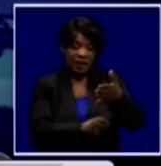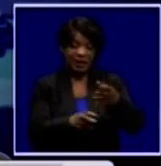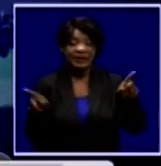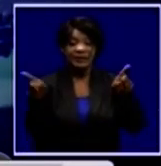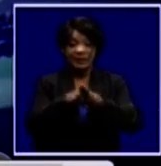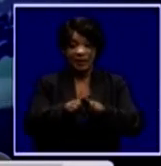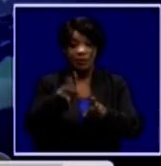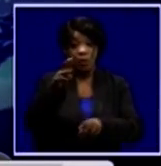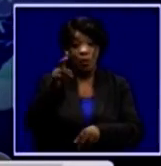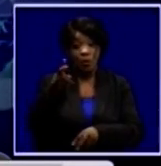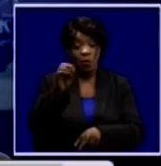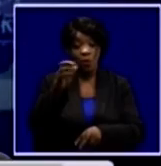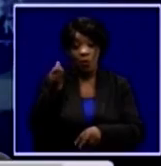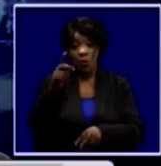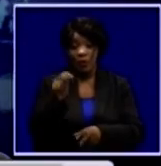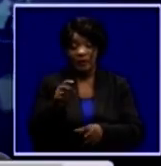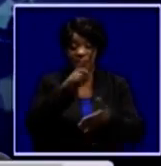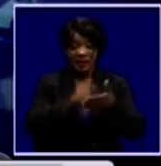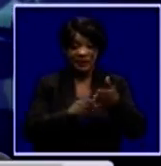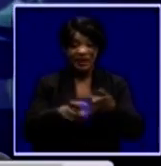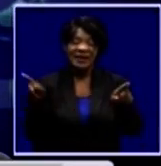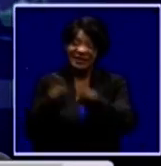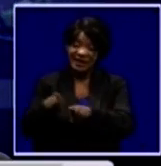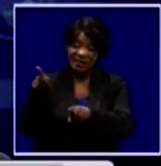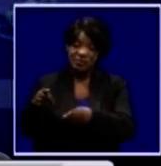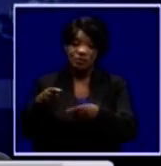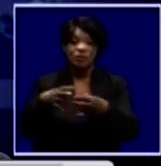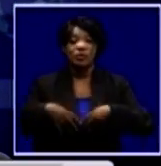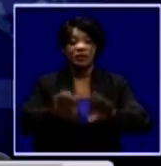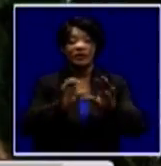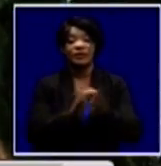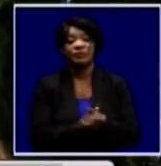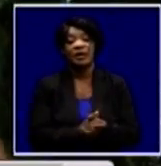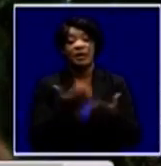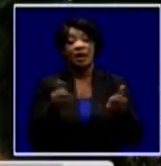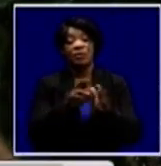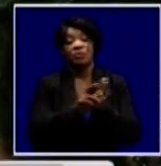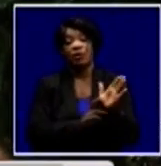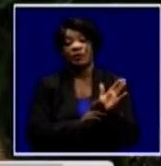in the past few years despite increased costs in production. Here's a report.